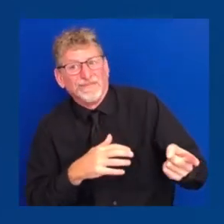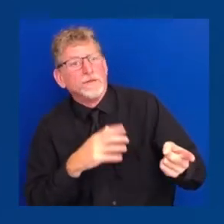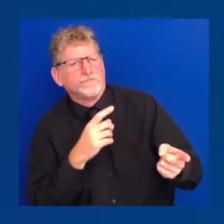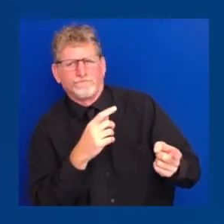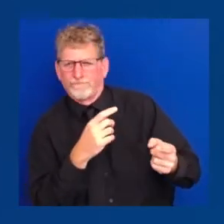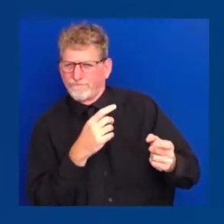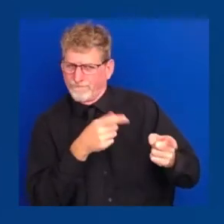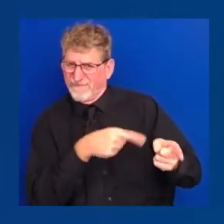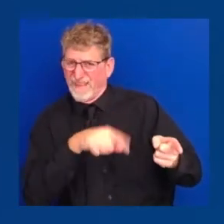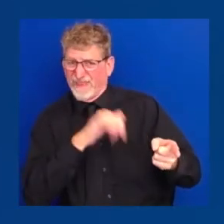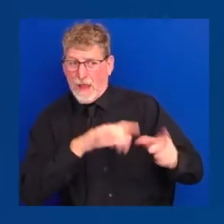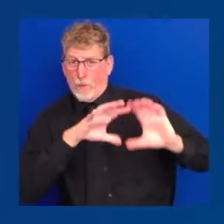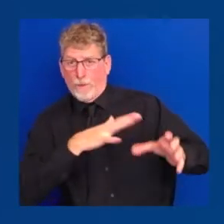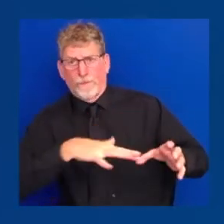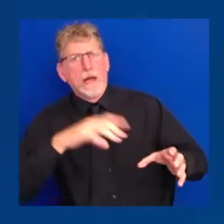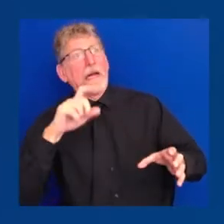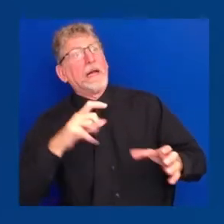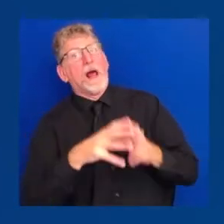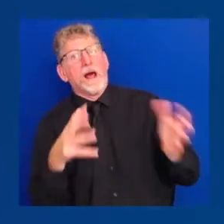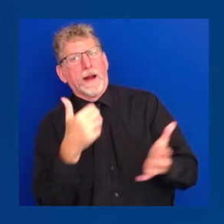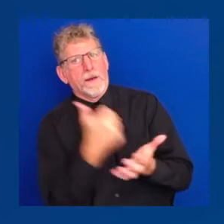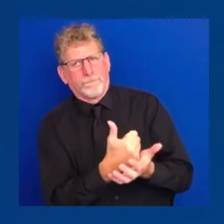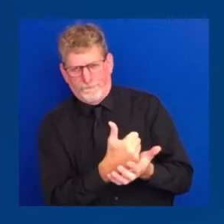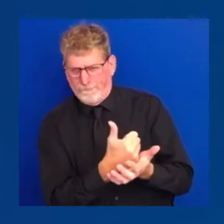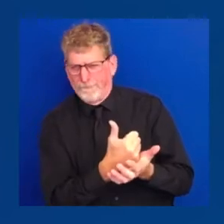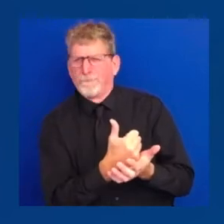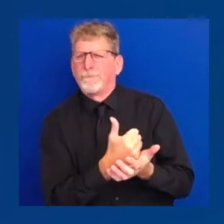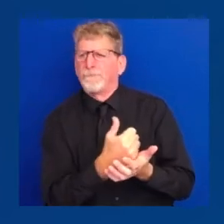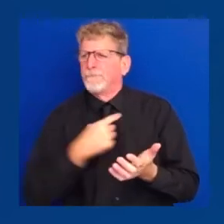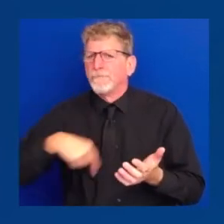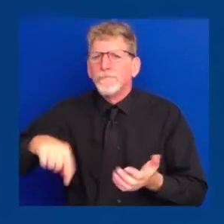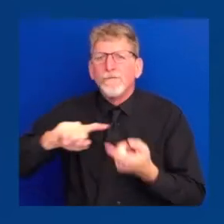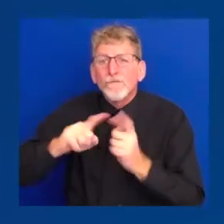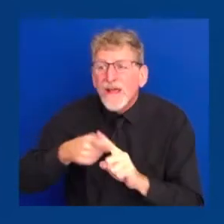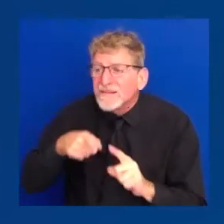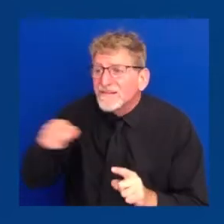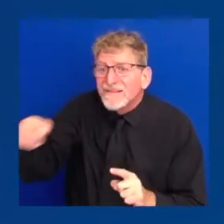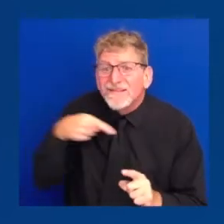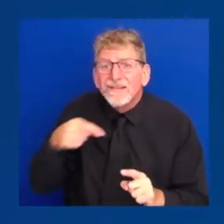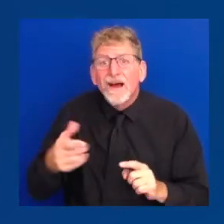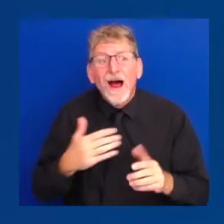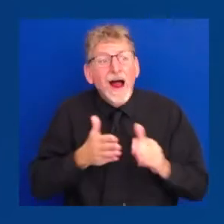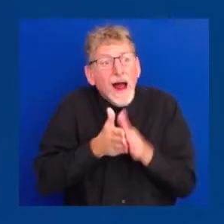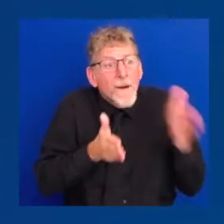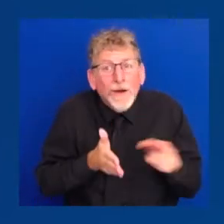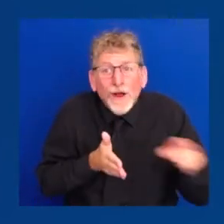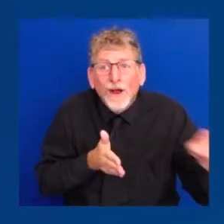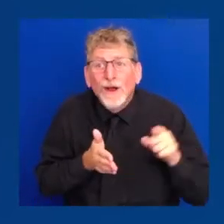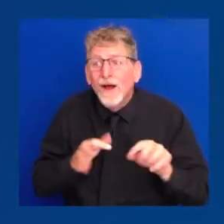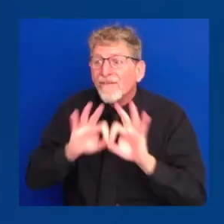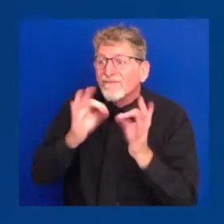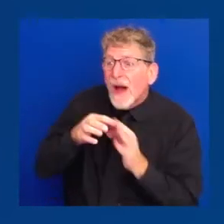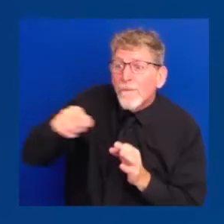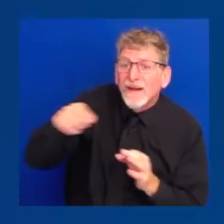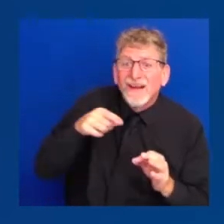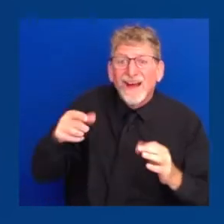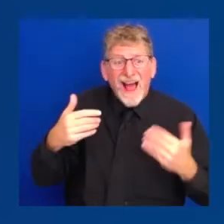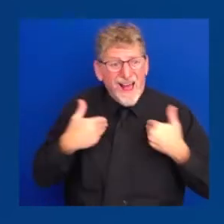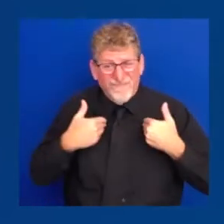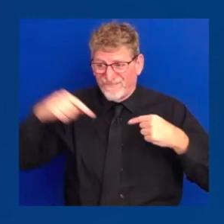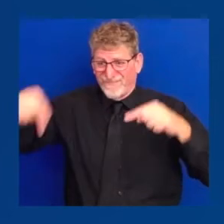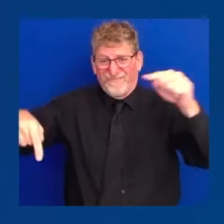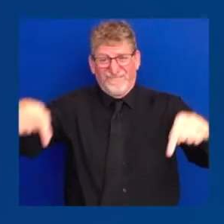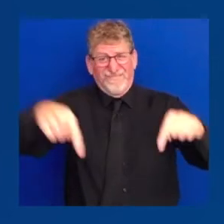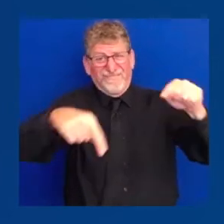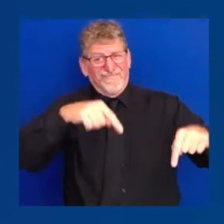friends and neighbors, nuestros padres y abuelos, our family. We see you, and we will do everything in our